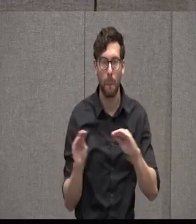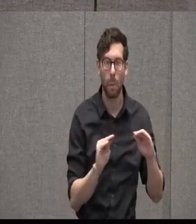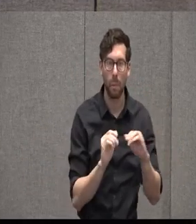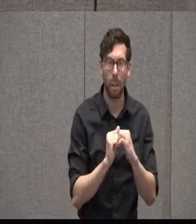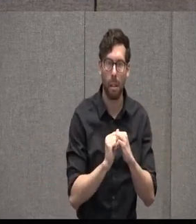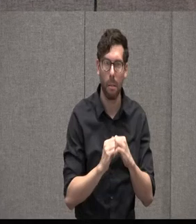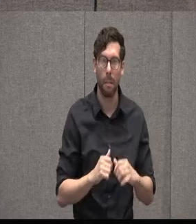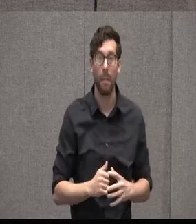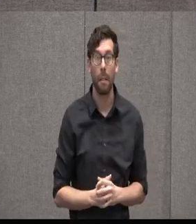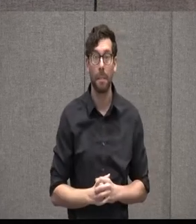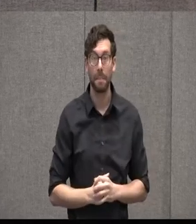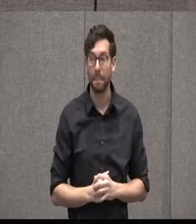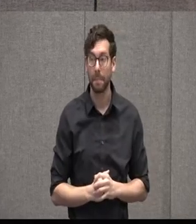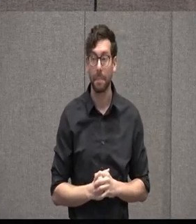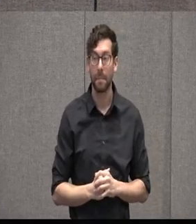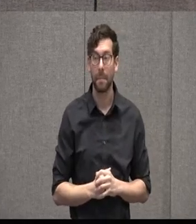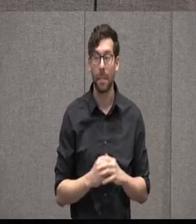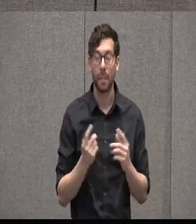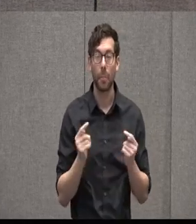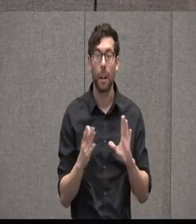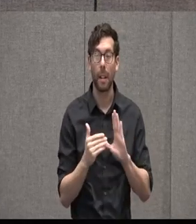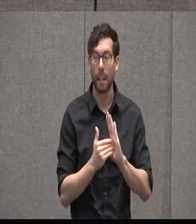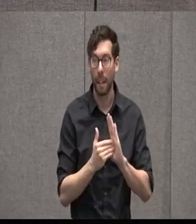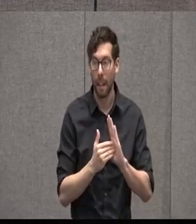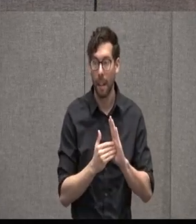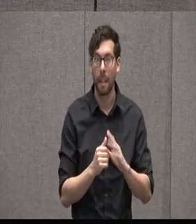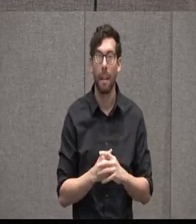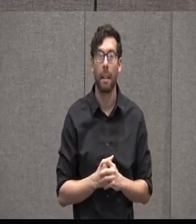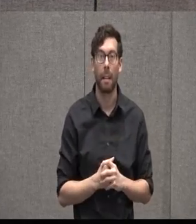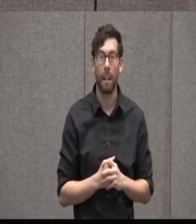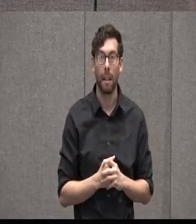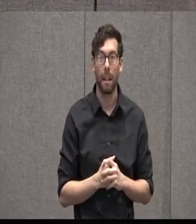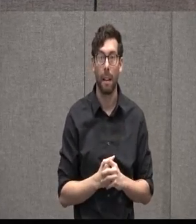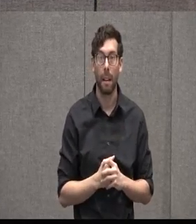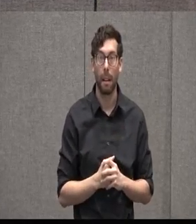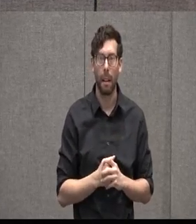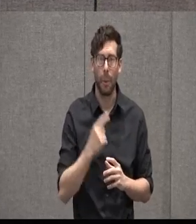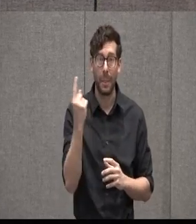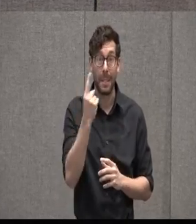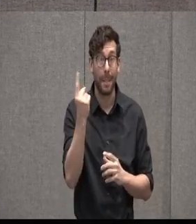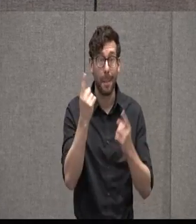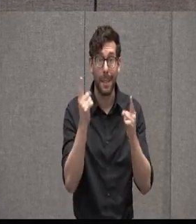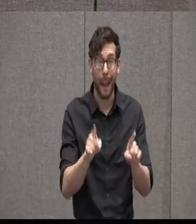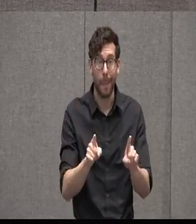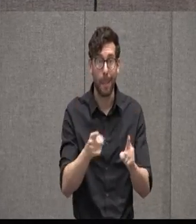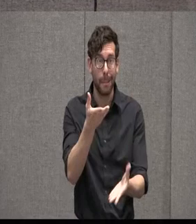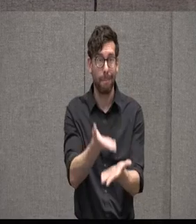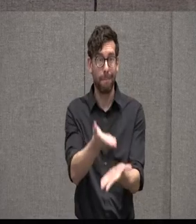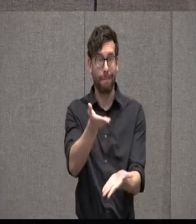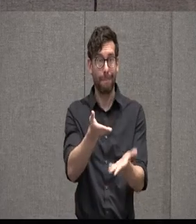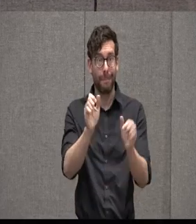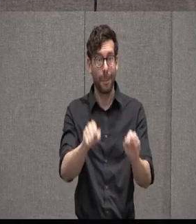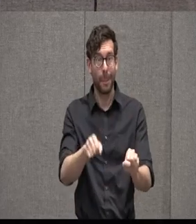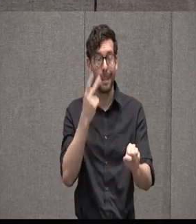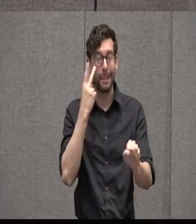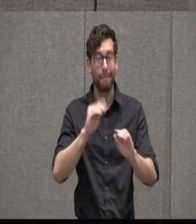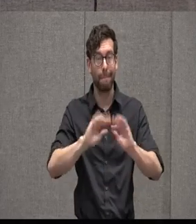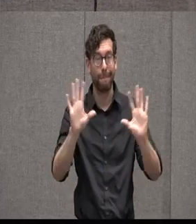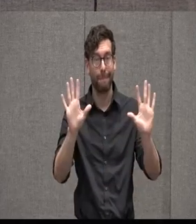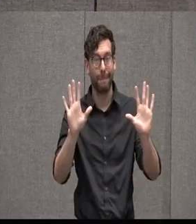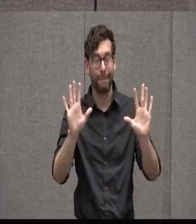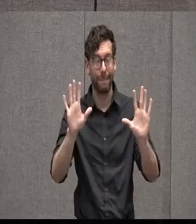Charge it up. And here's the evidence. Something's going on here. Pulling on my hair.